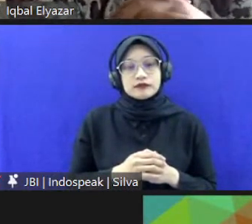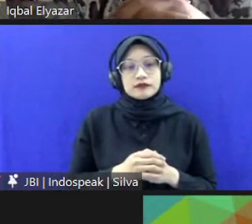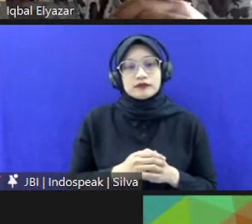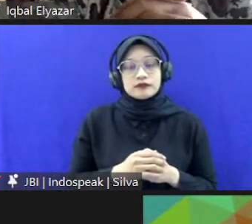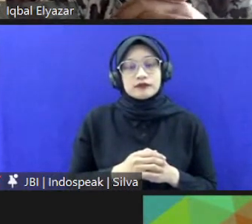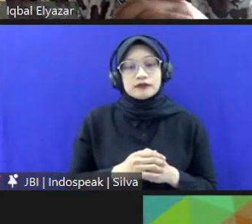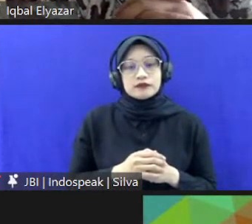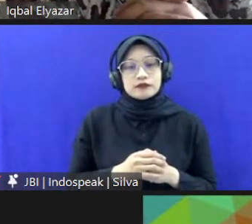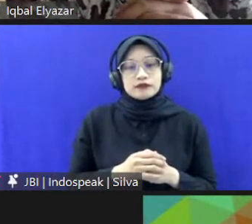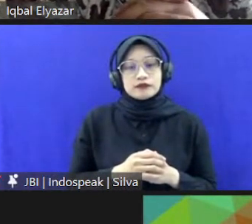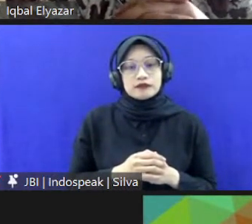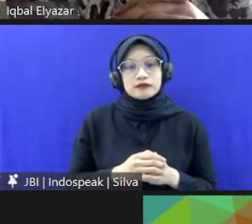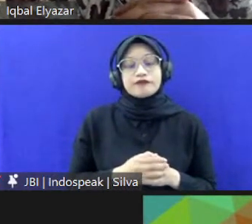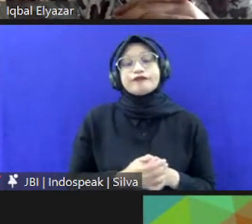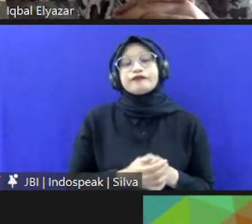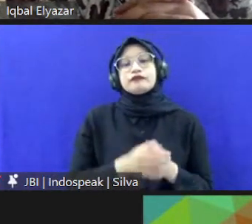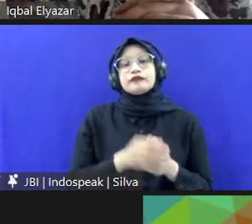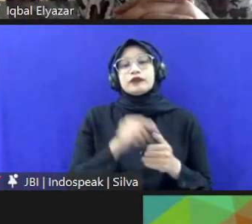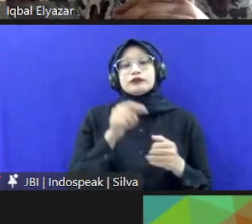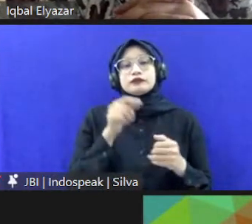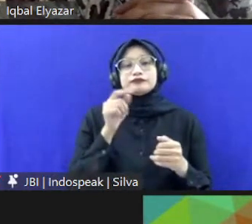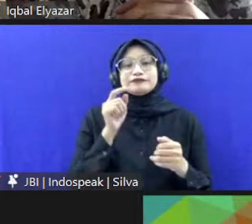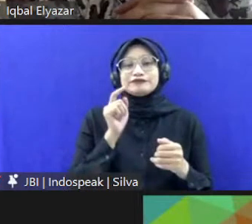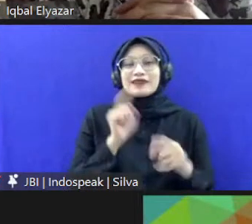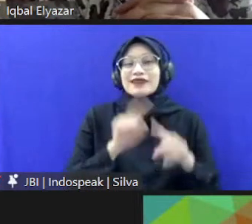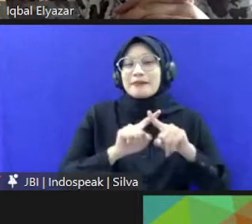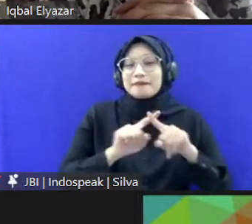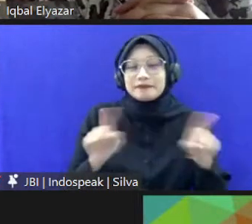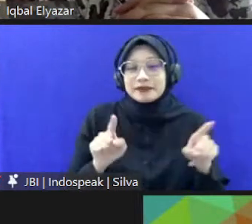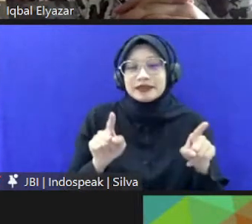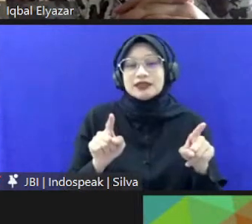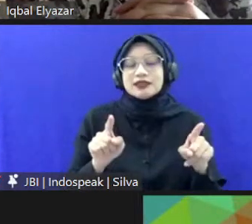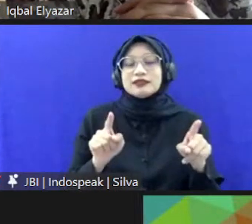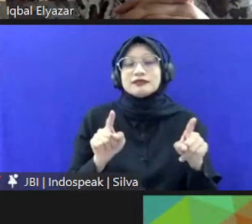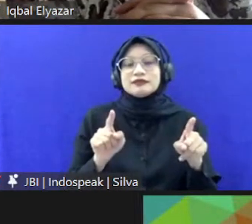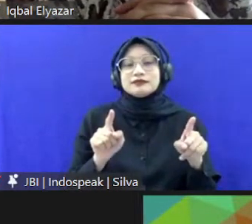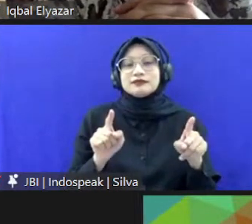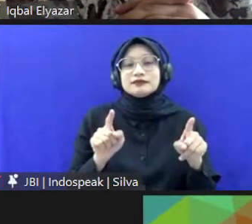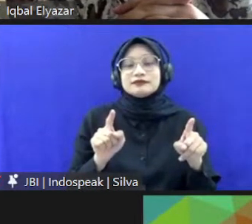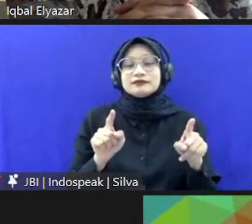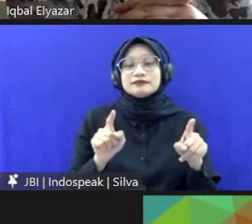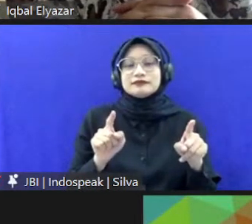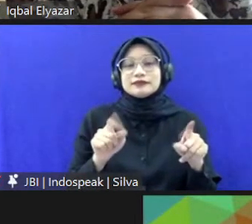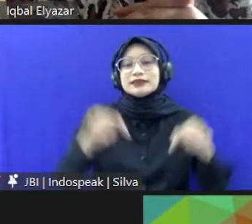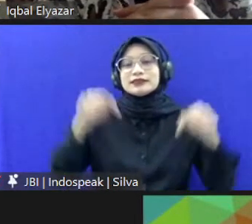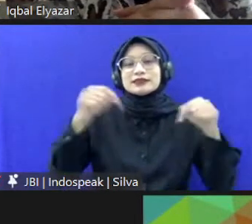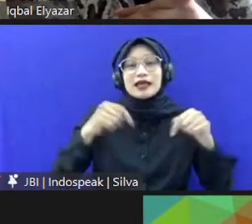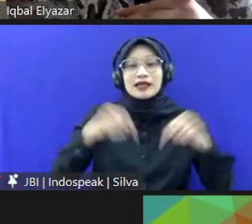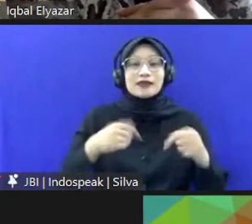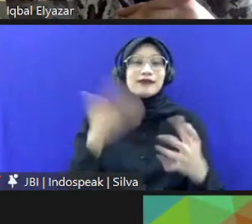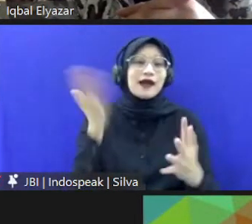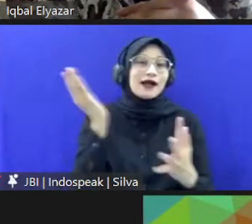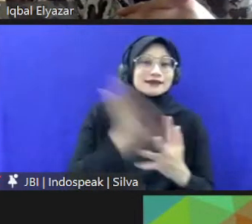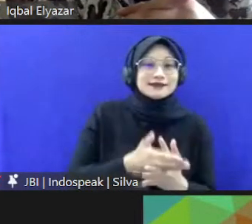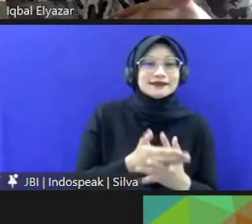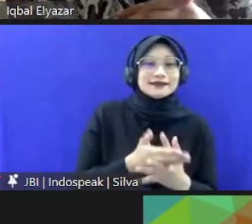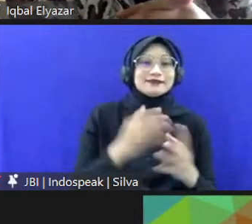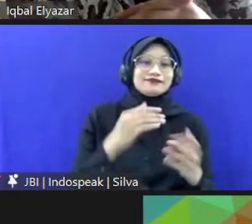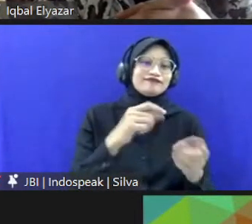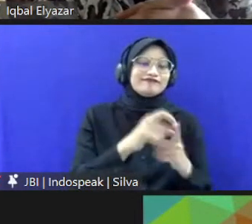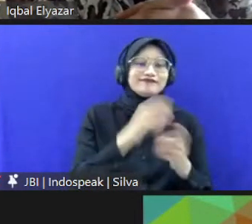key components that unfortunately we don't currently have right now. So it's speaking